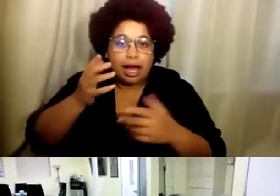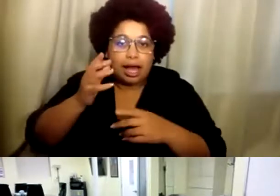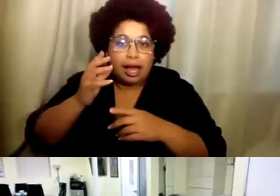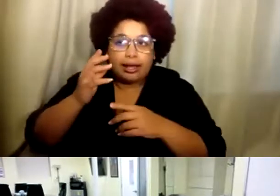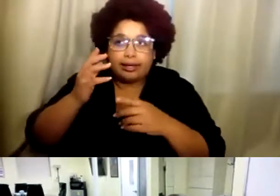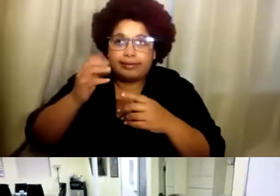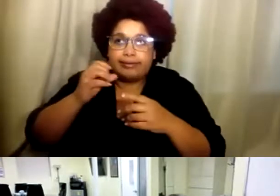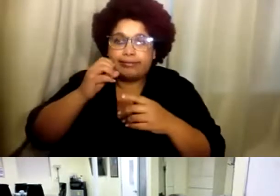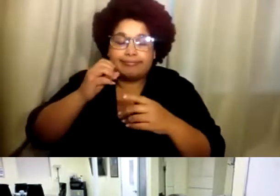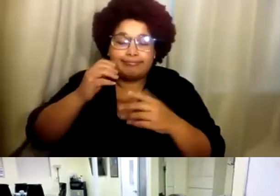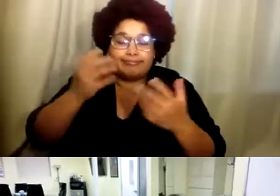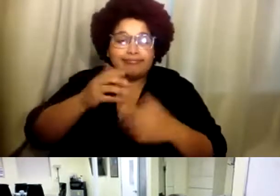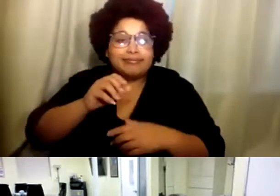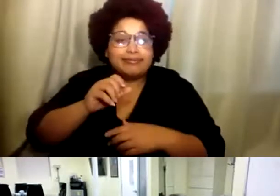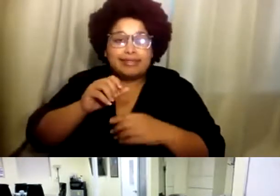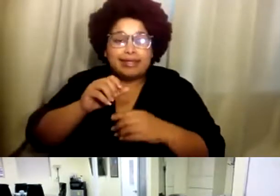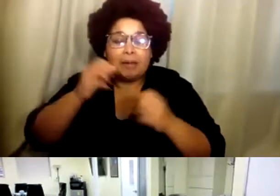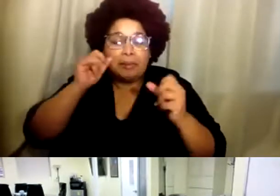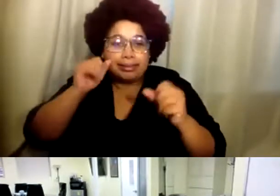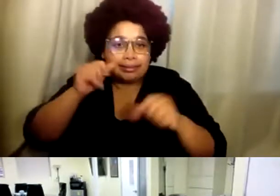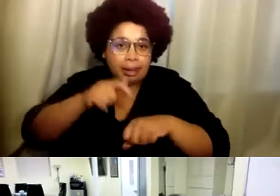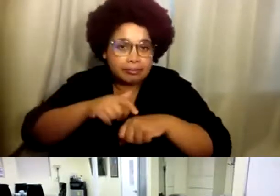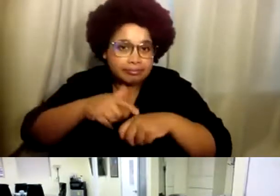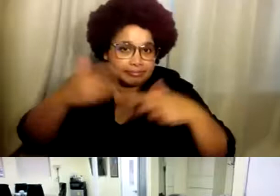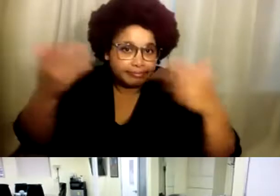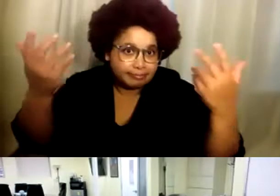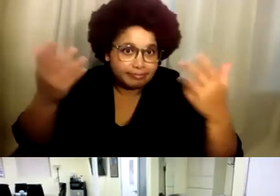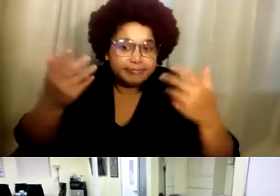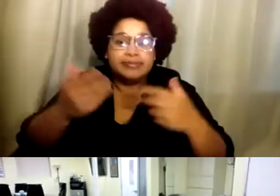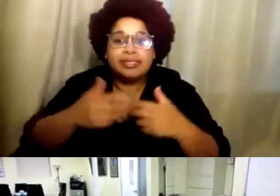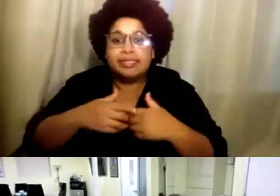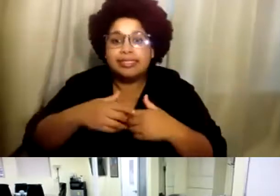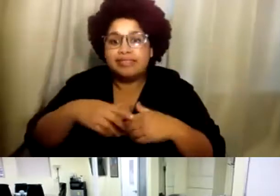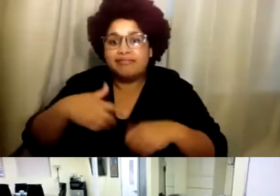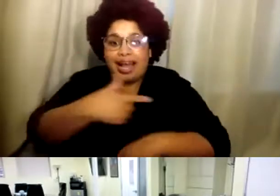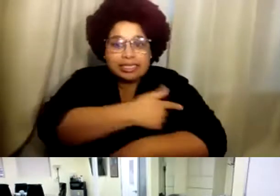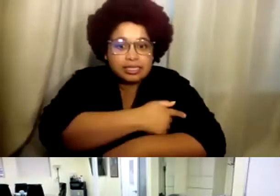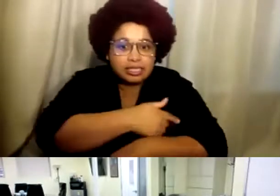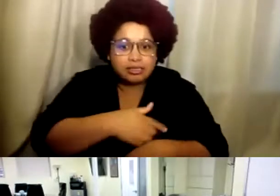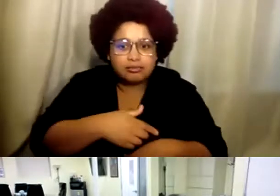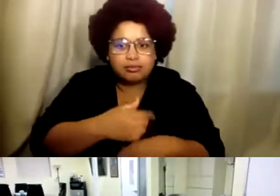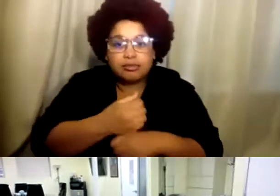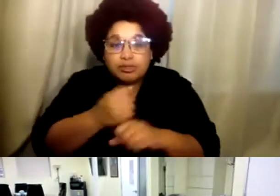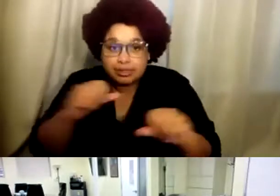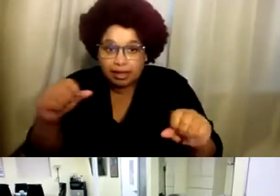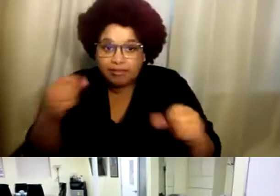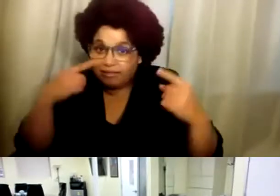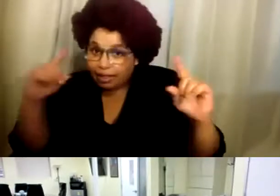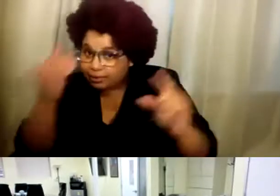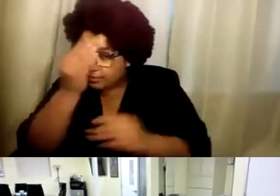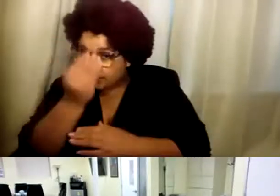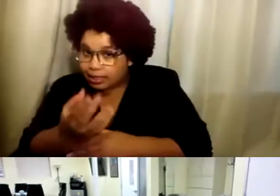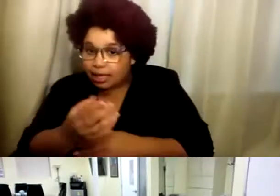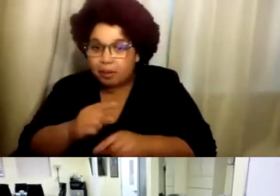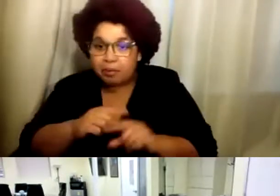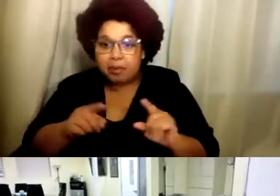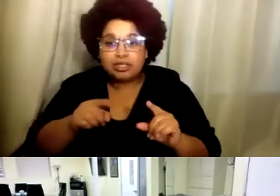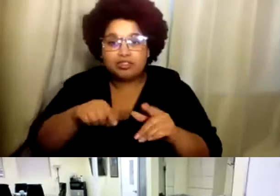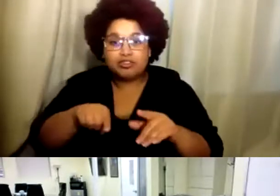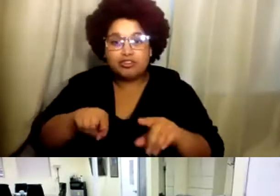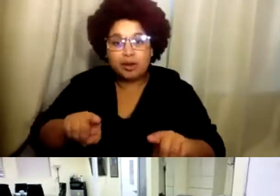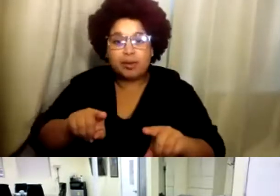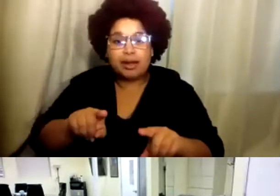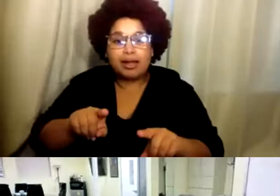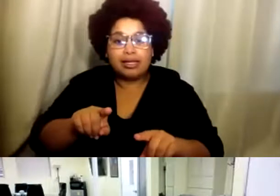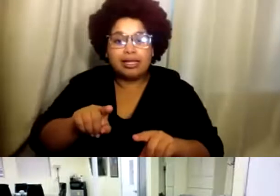They're safe and effective. Early on in the pandemic, you know, I experienced probably the most hopeless and helpless